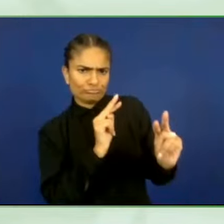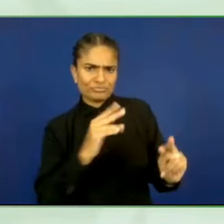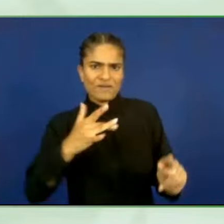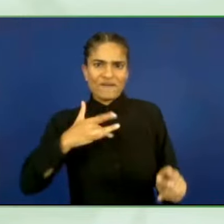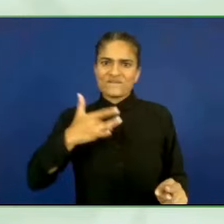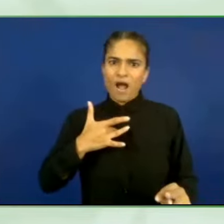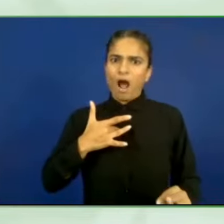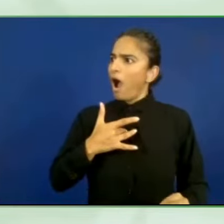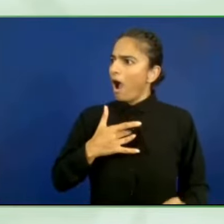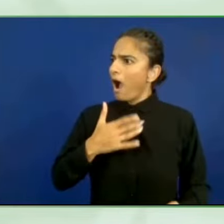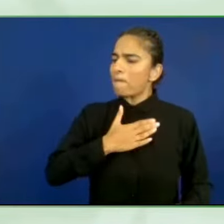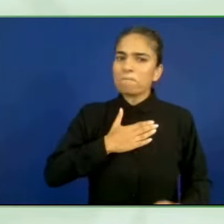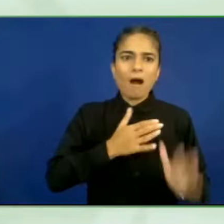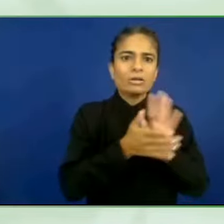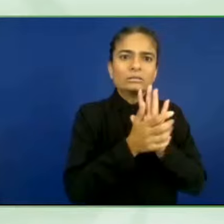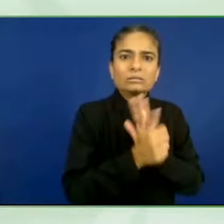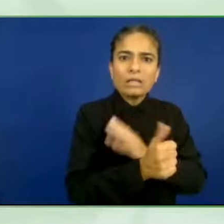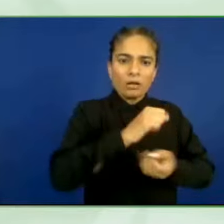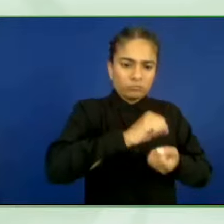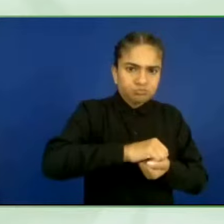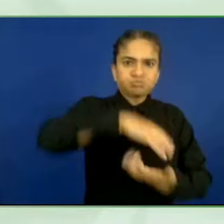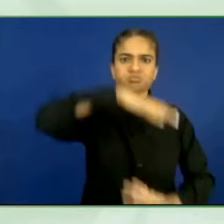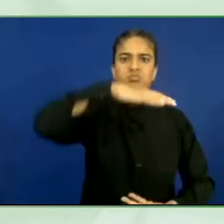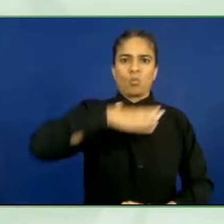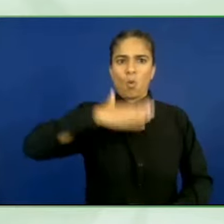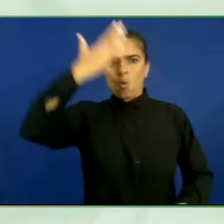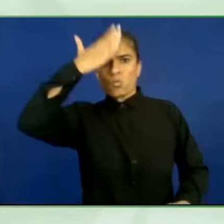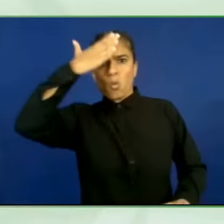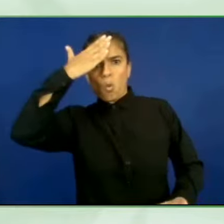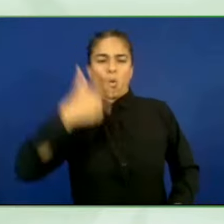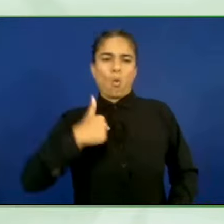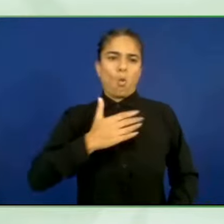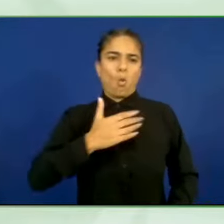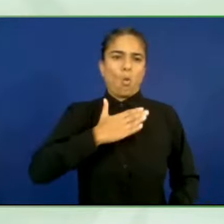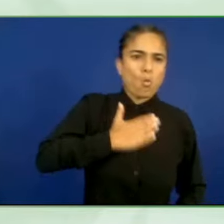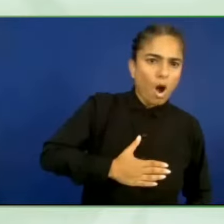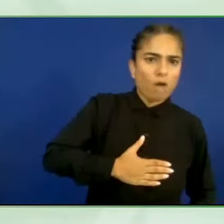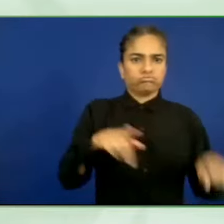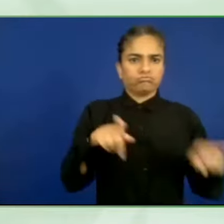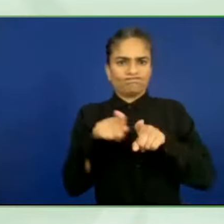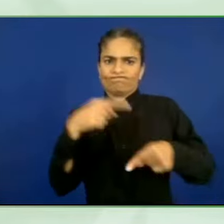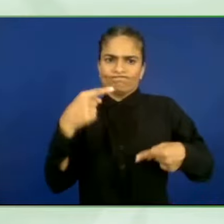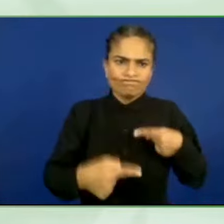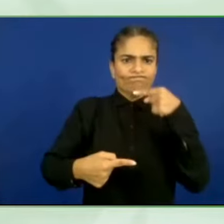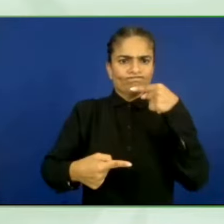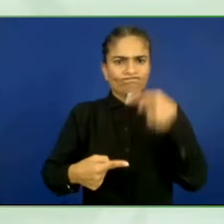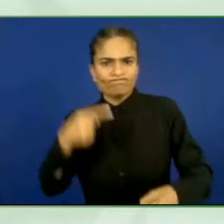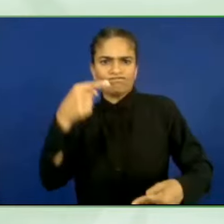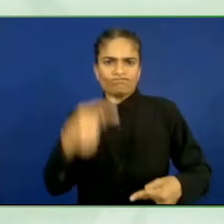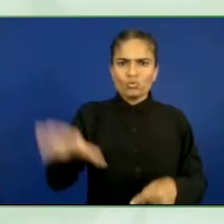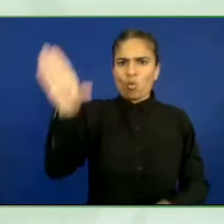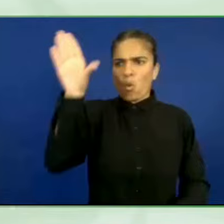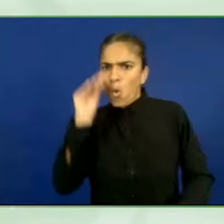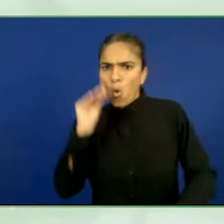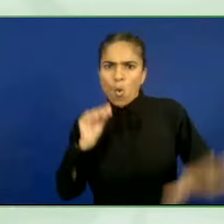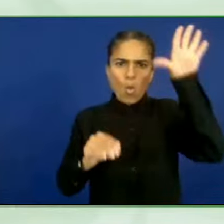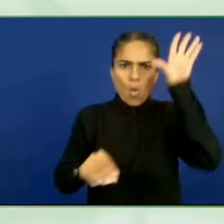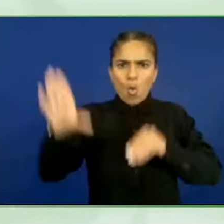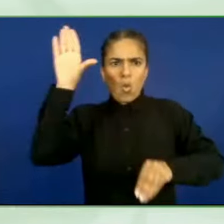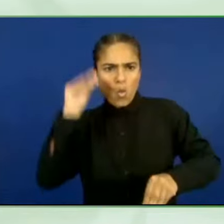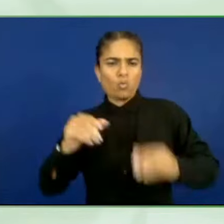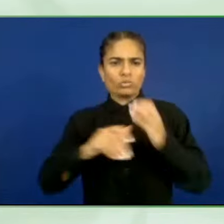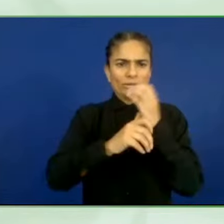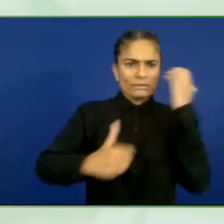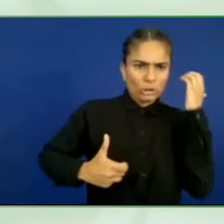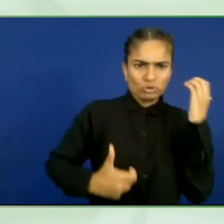more training, get a degree, and just share my skill set to the world. That's all I want to do, is give and give to